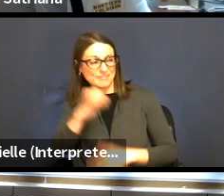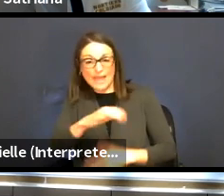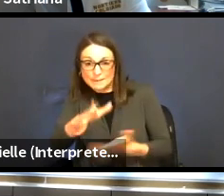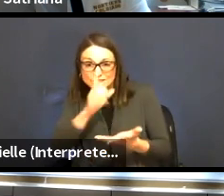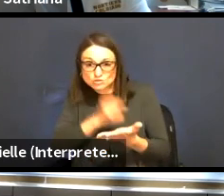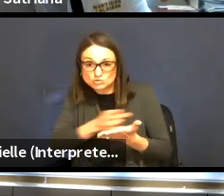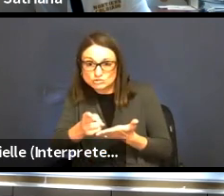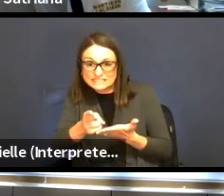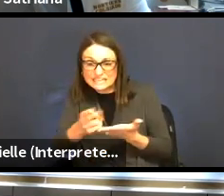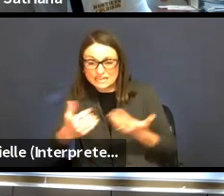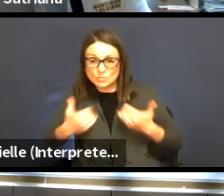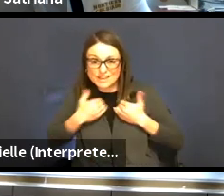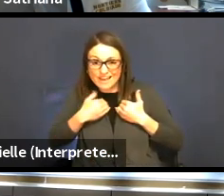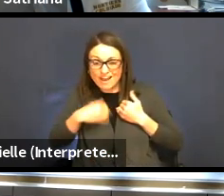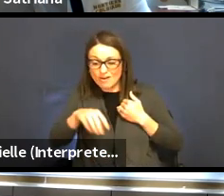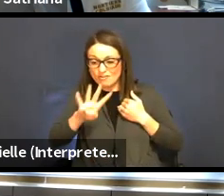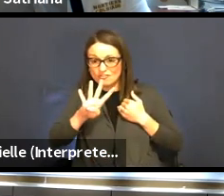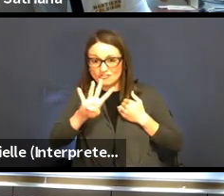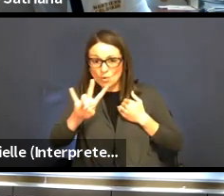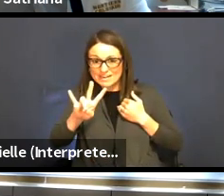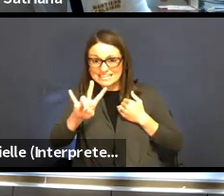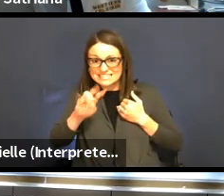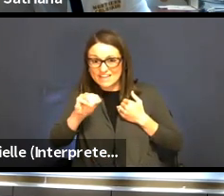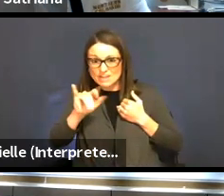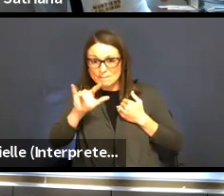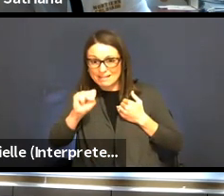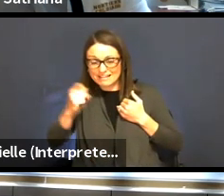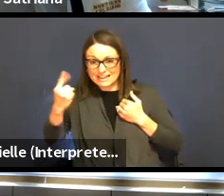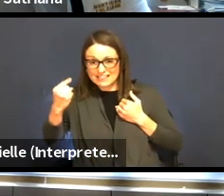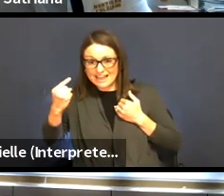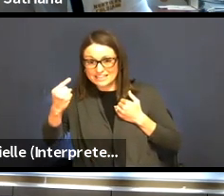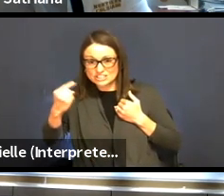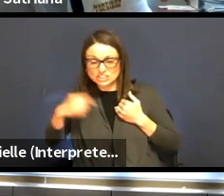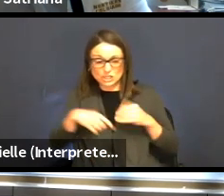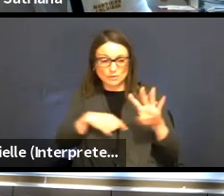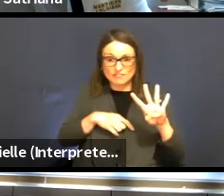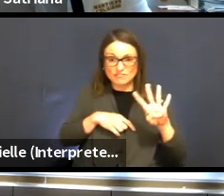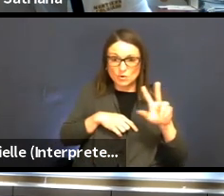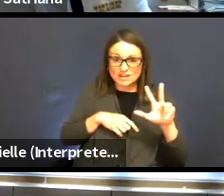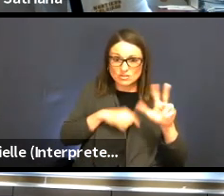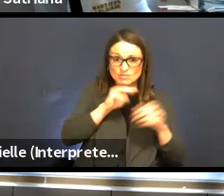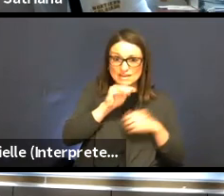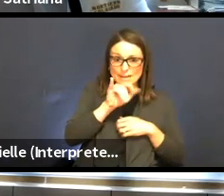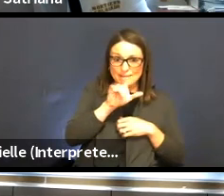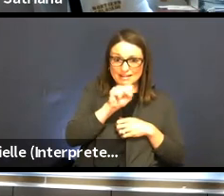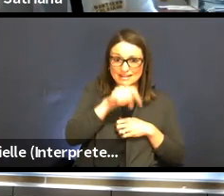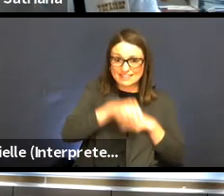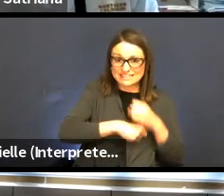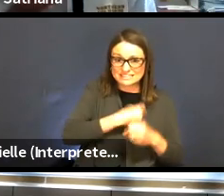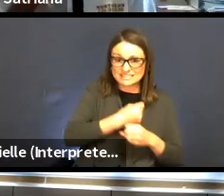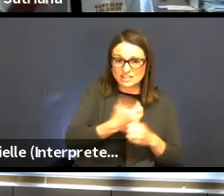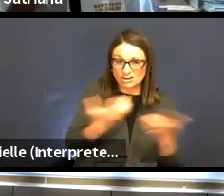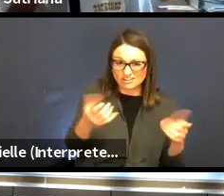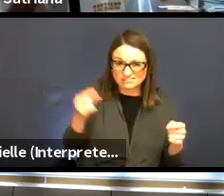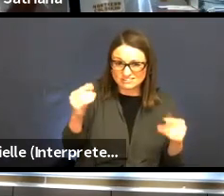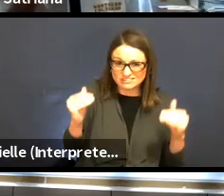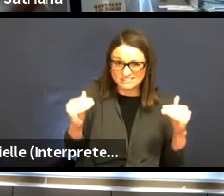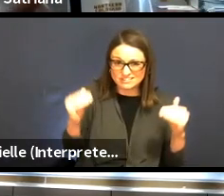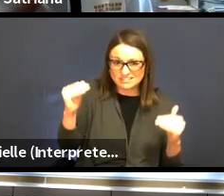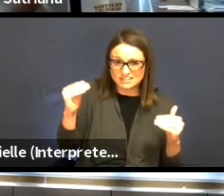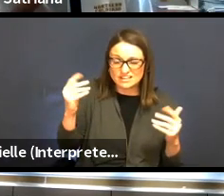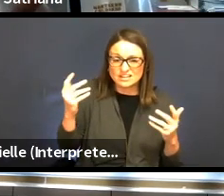I mean, we got 47 million last year, we got 43 million this year. I mean, so I